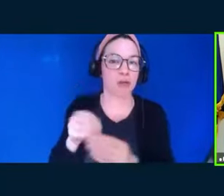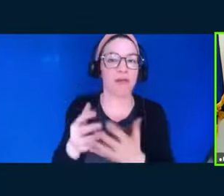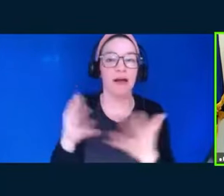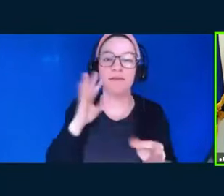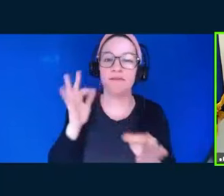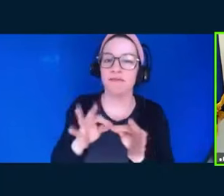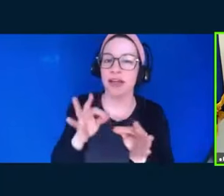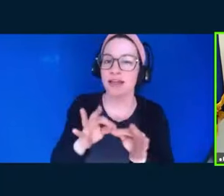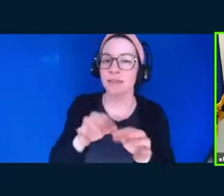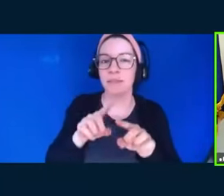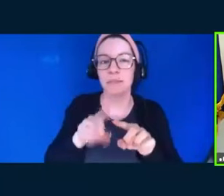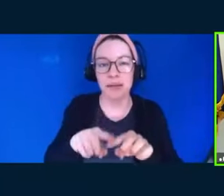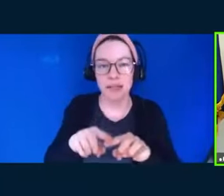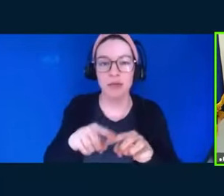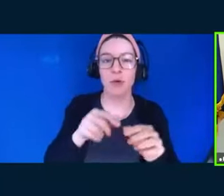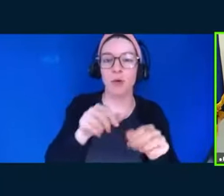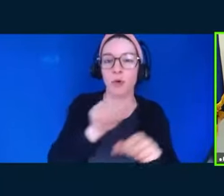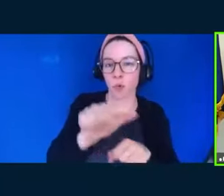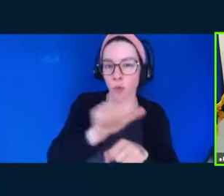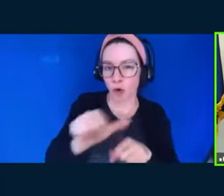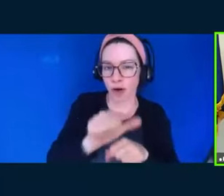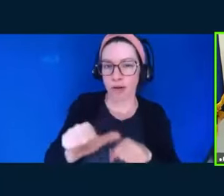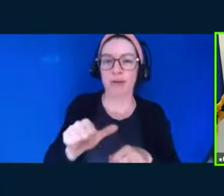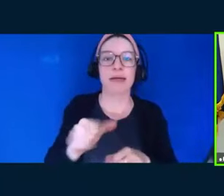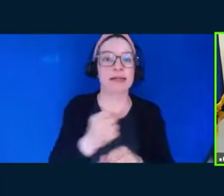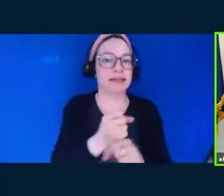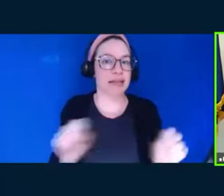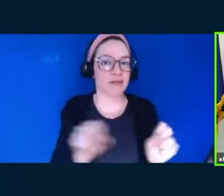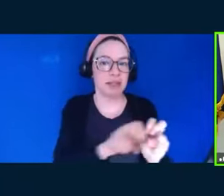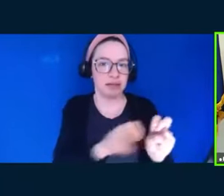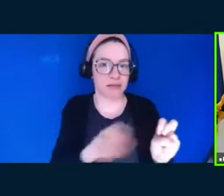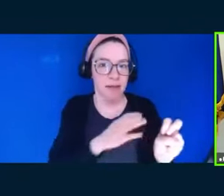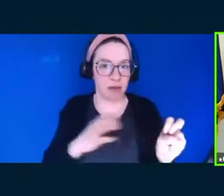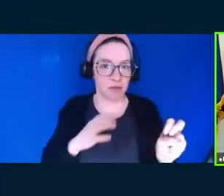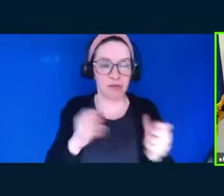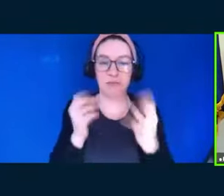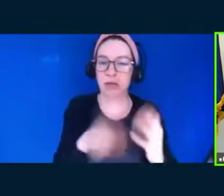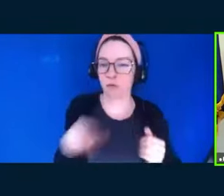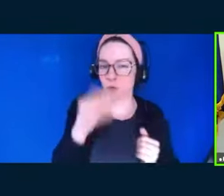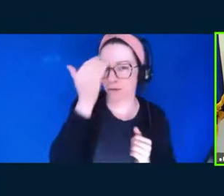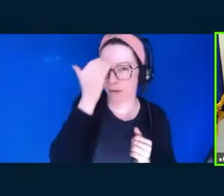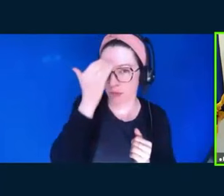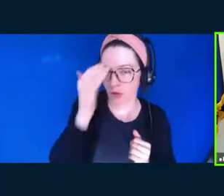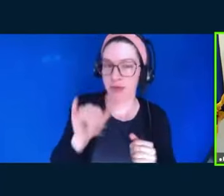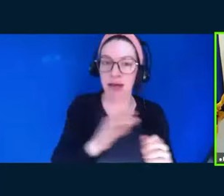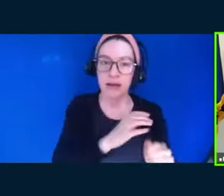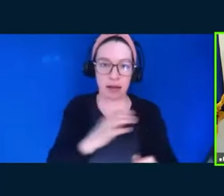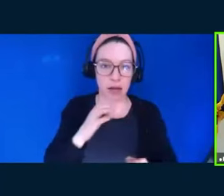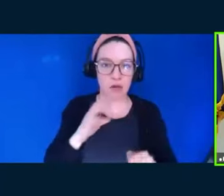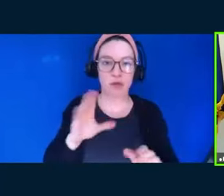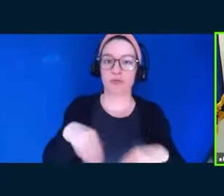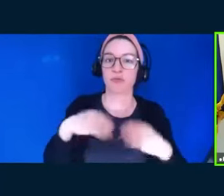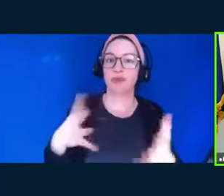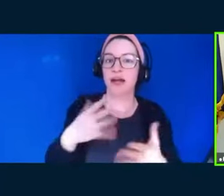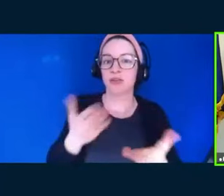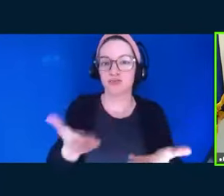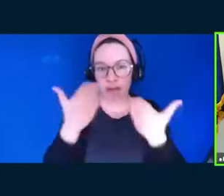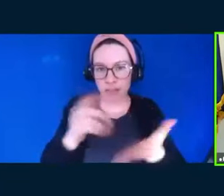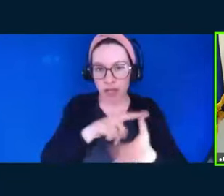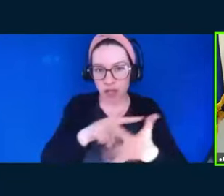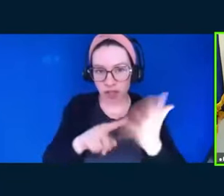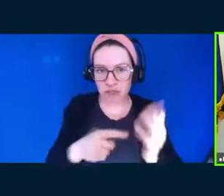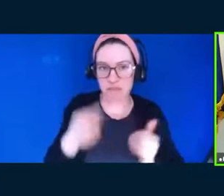our Faith-Based Security Advisory Council. I think many of you on the line are familiar with it. The council issued a number of recommendations this past